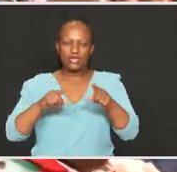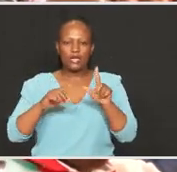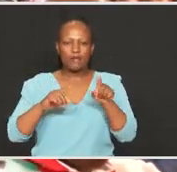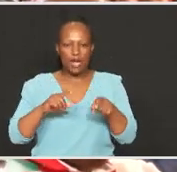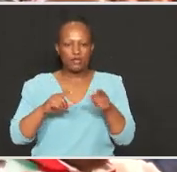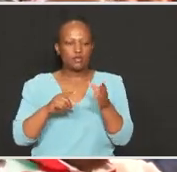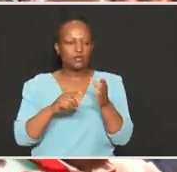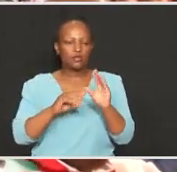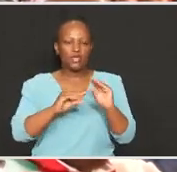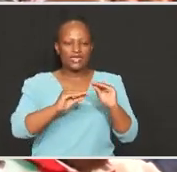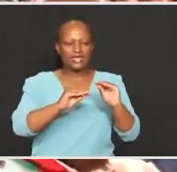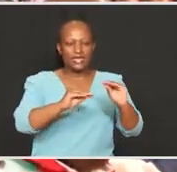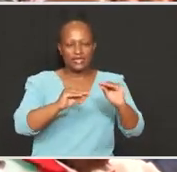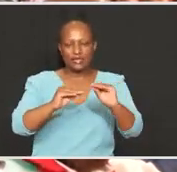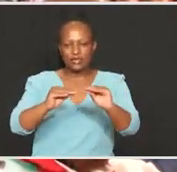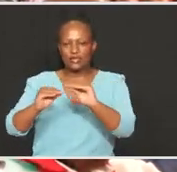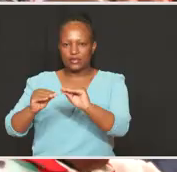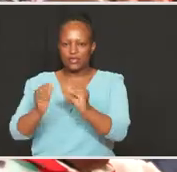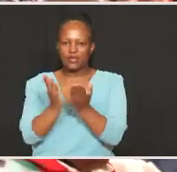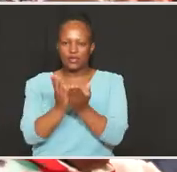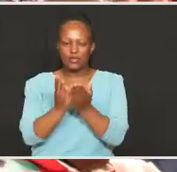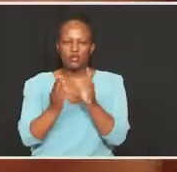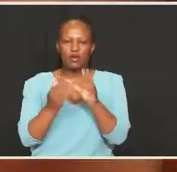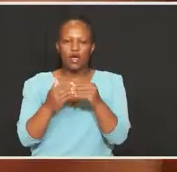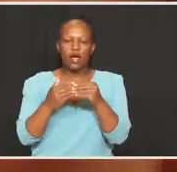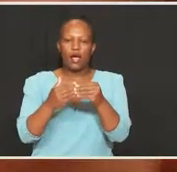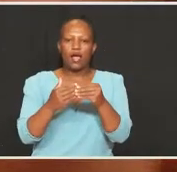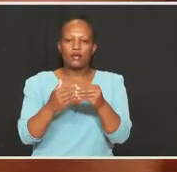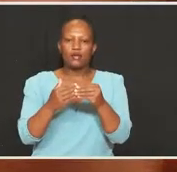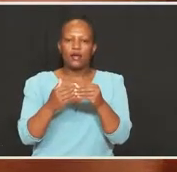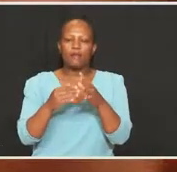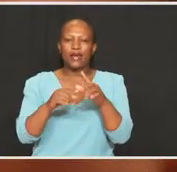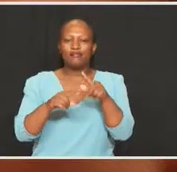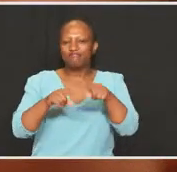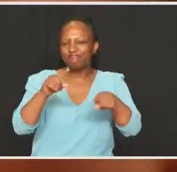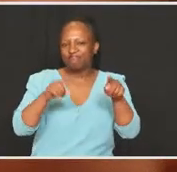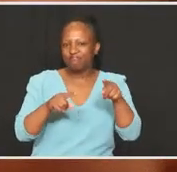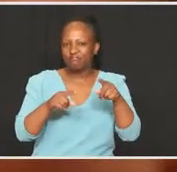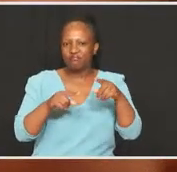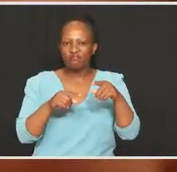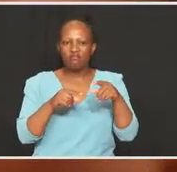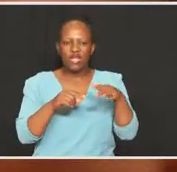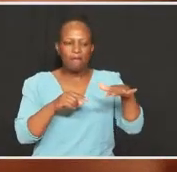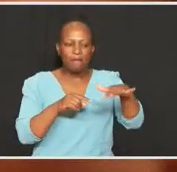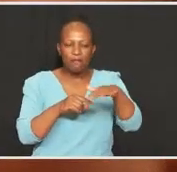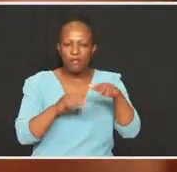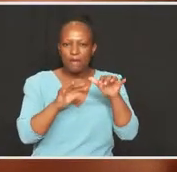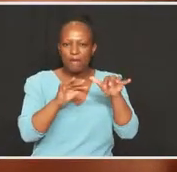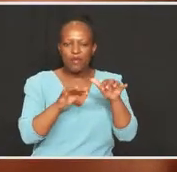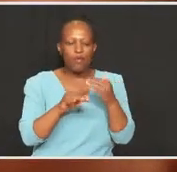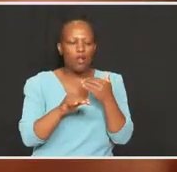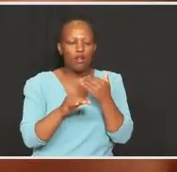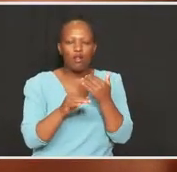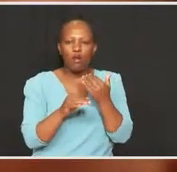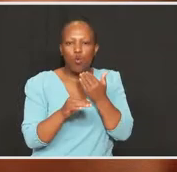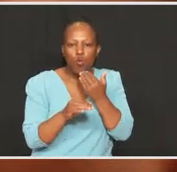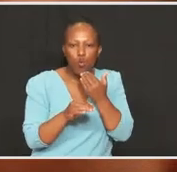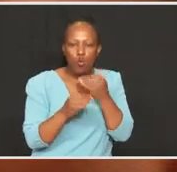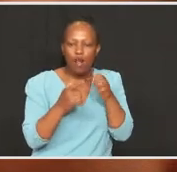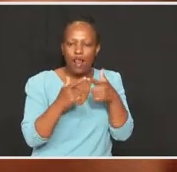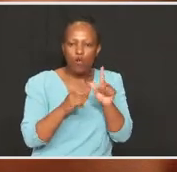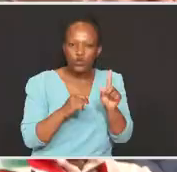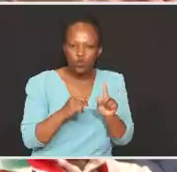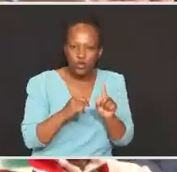to schools and I feel that can be guided by the demographic within the geographical location of those